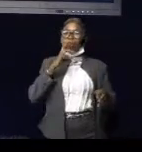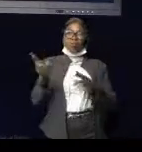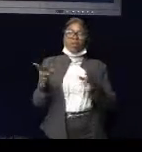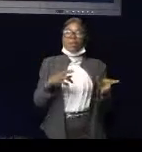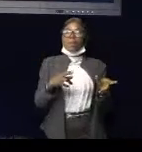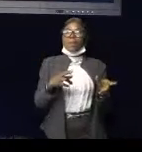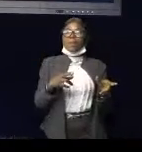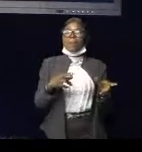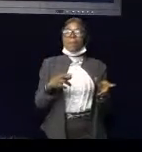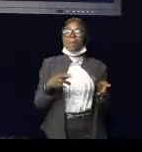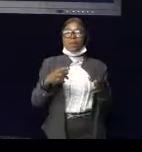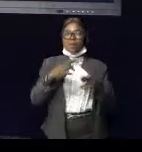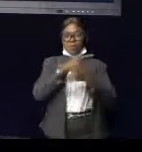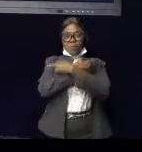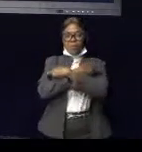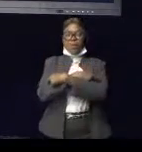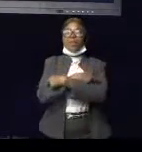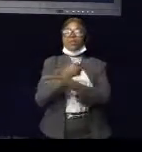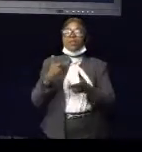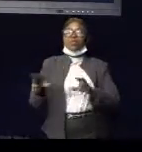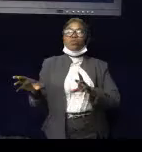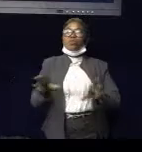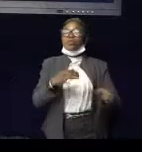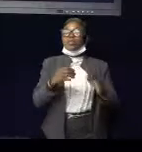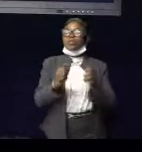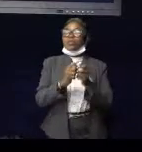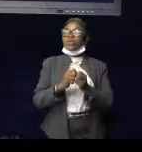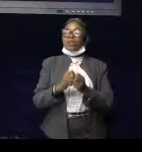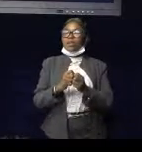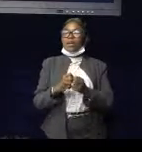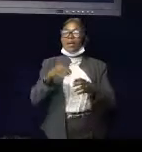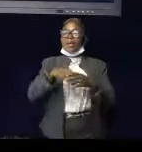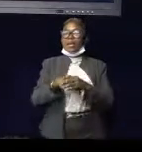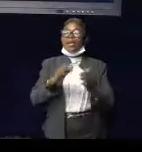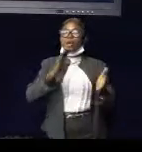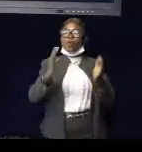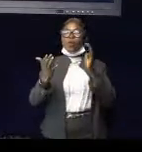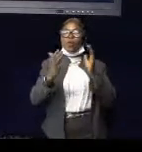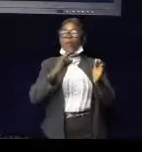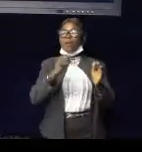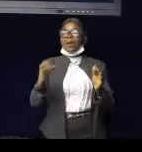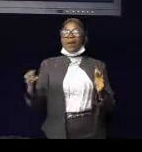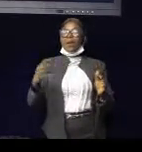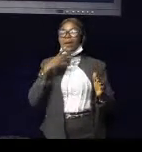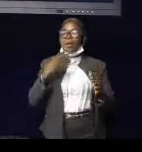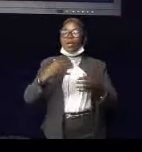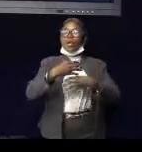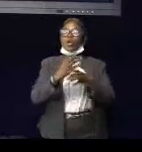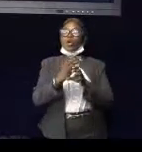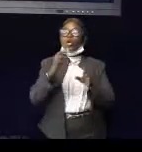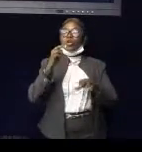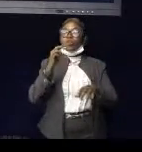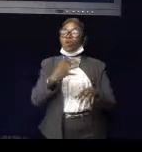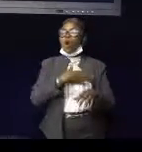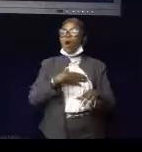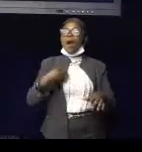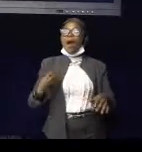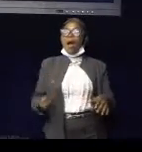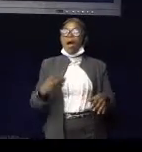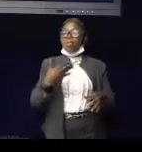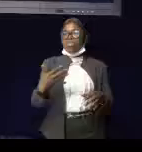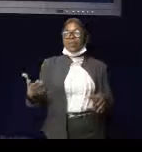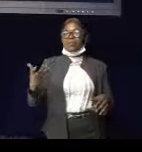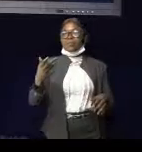ready? Relax and let's do it. In comparing creatures and things, 3 degrees